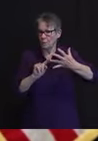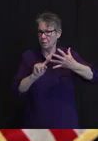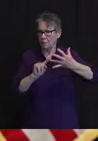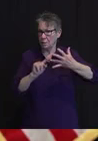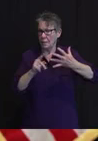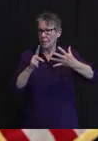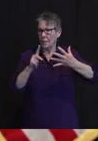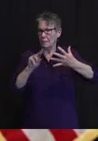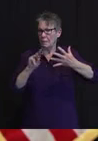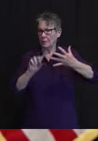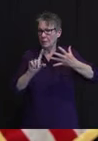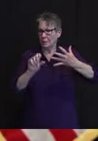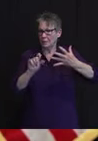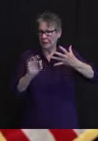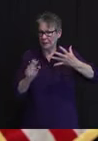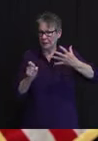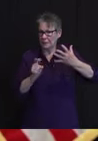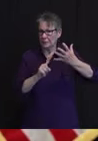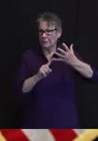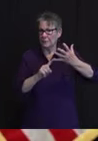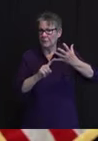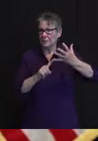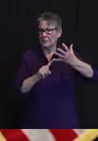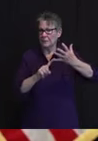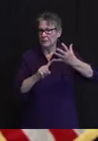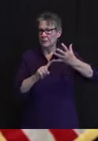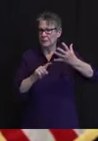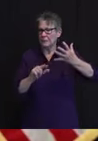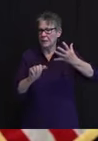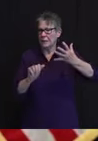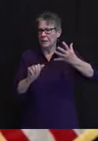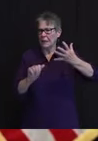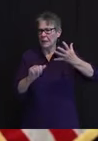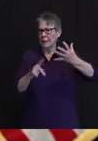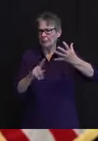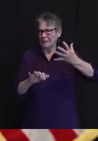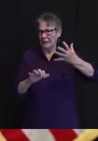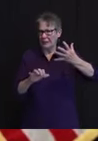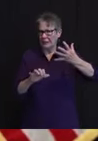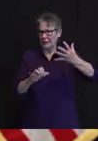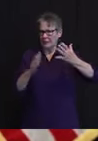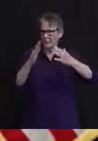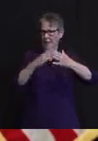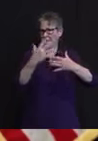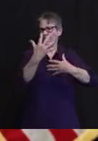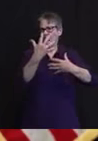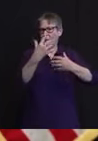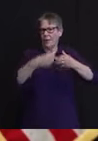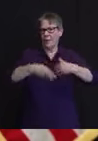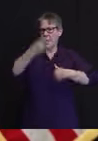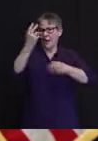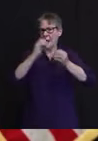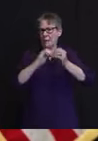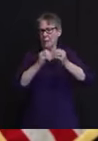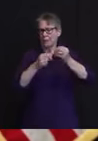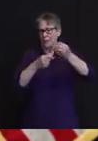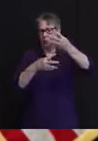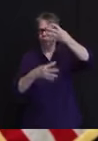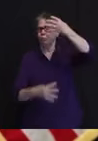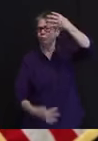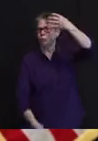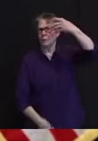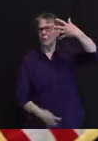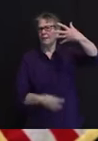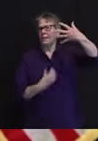and ethnicity? I apologize. I was getting pinged up. Would you mind hitting that as well as underlying conditions?